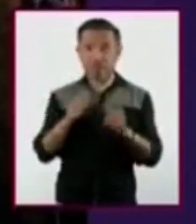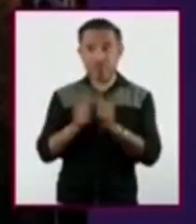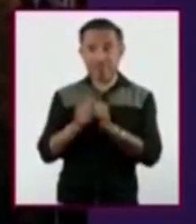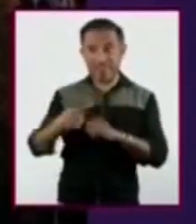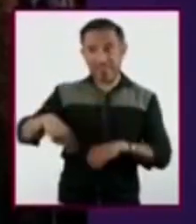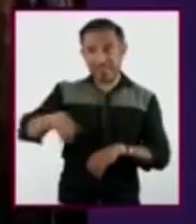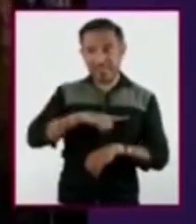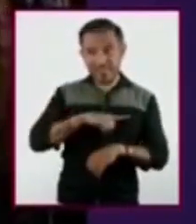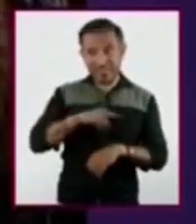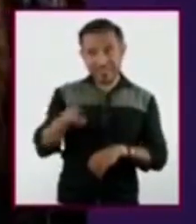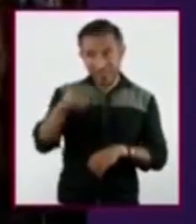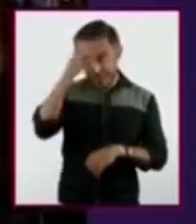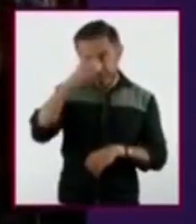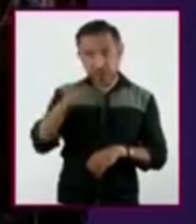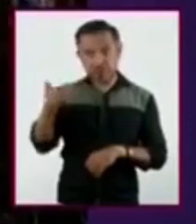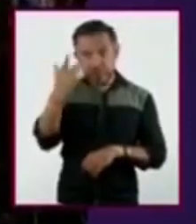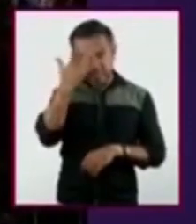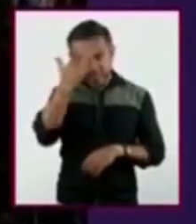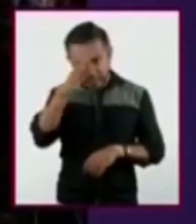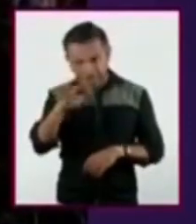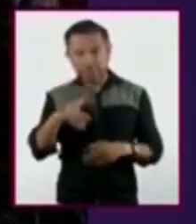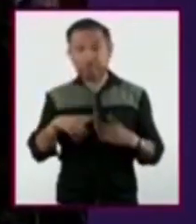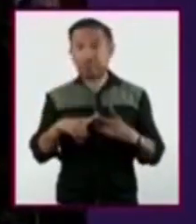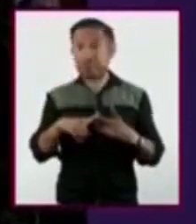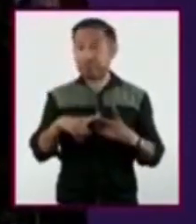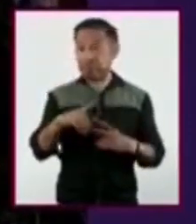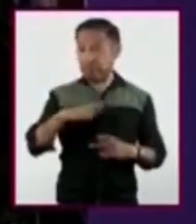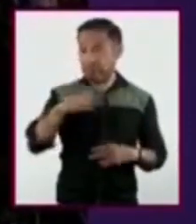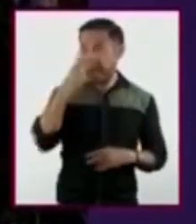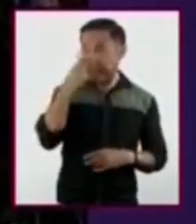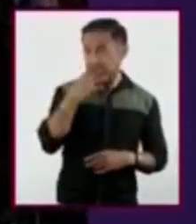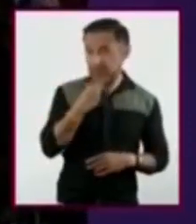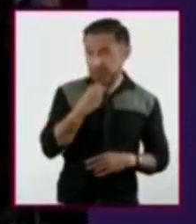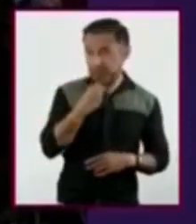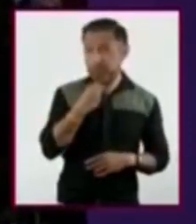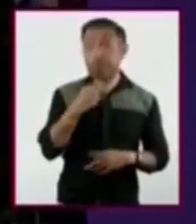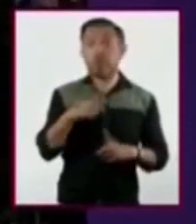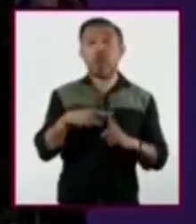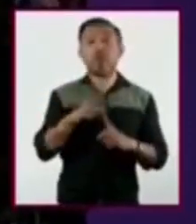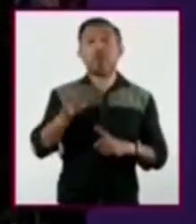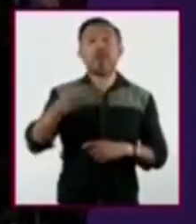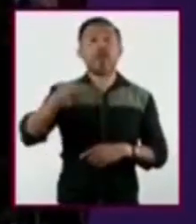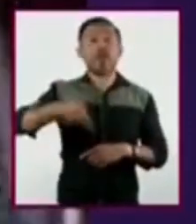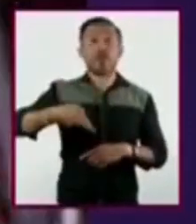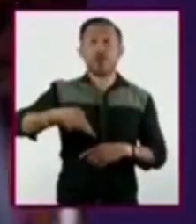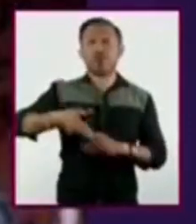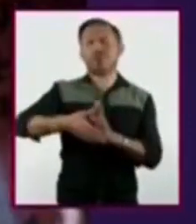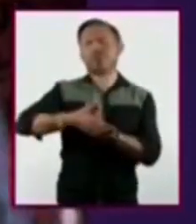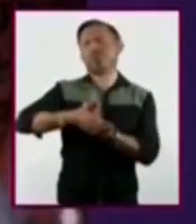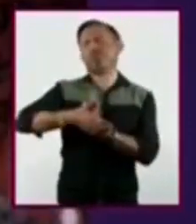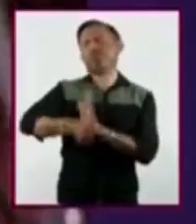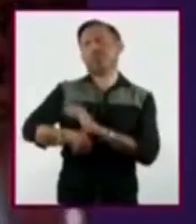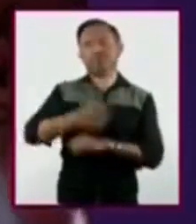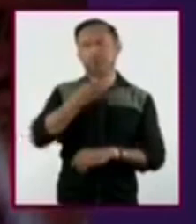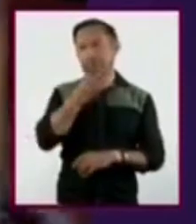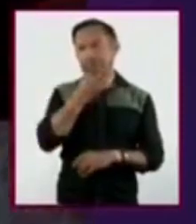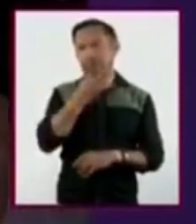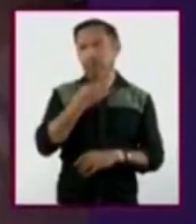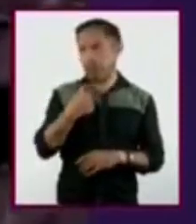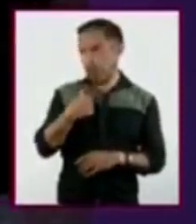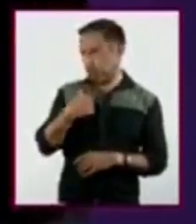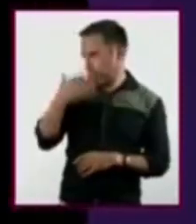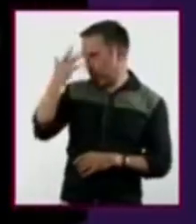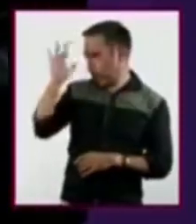intelligent, handsome, and he's an expert in history. Oh, I'm intelligent. Well,